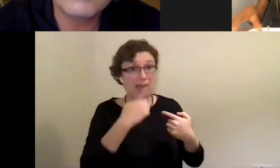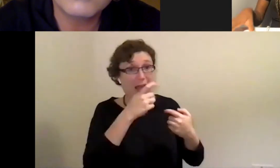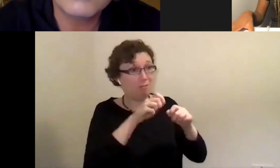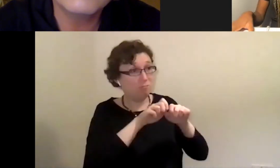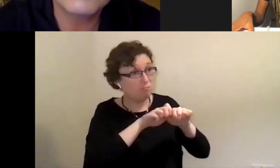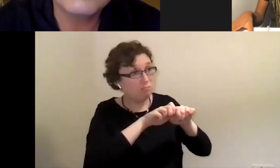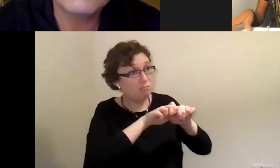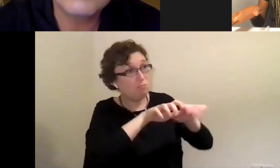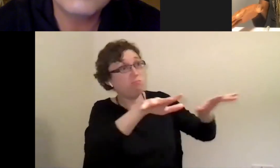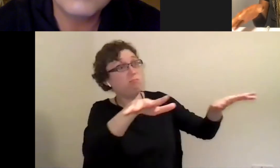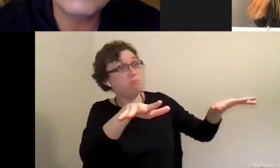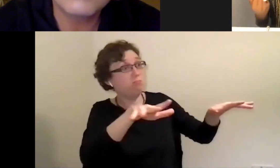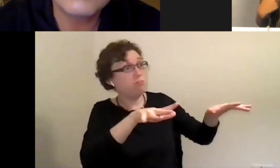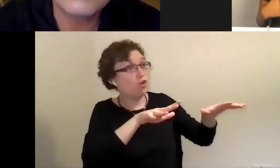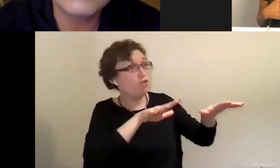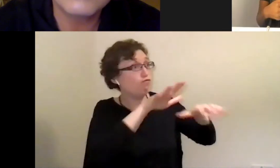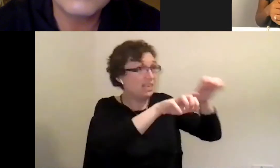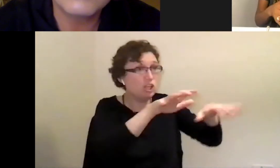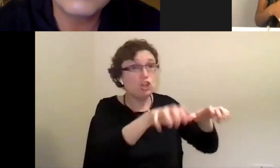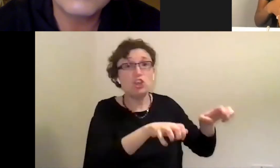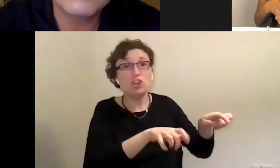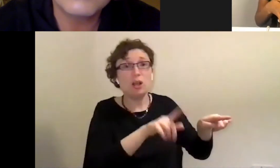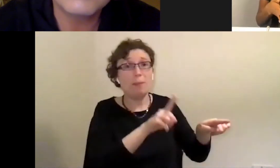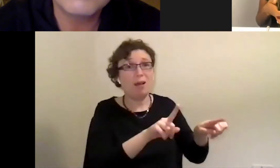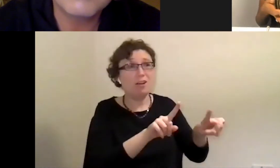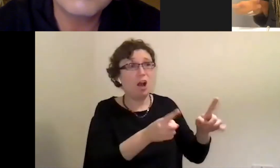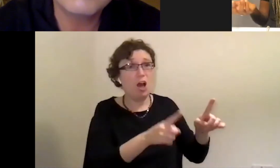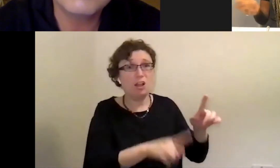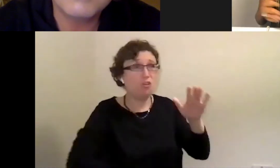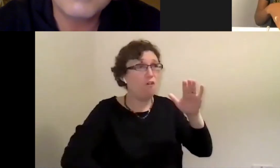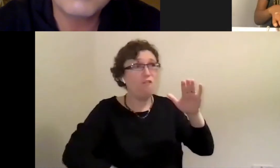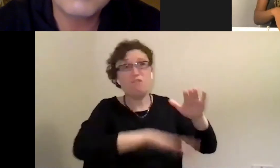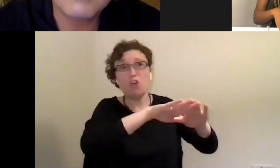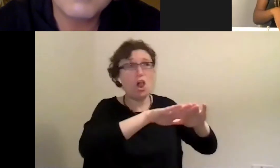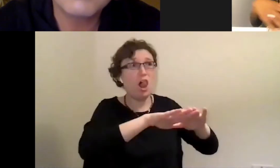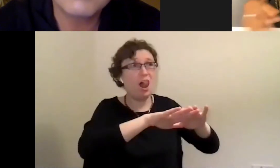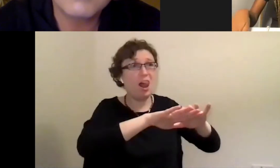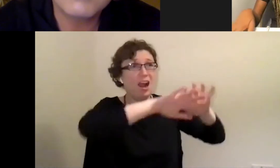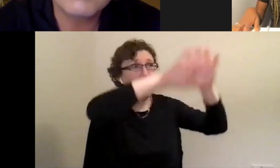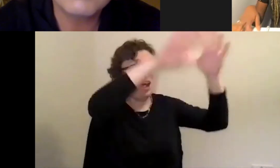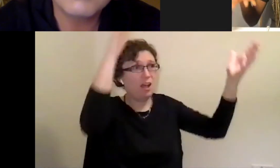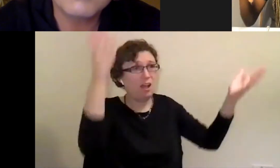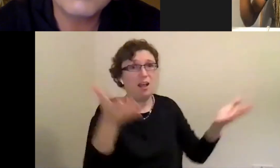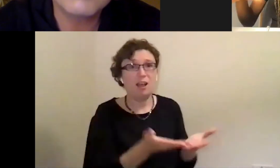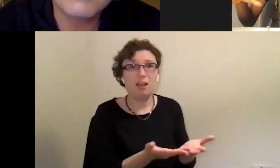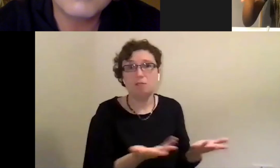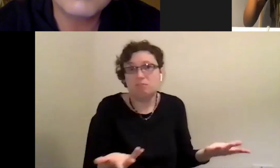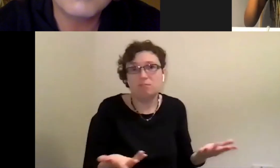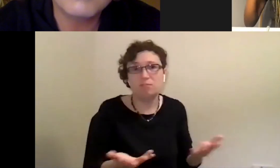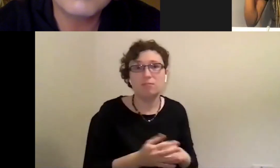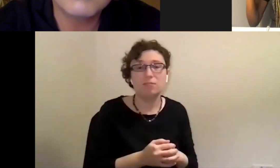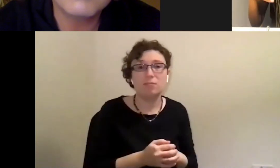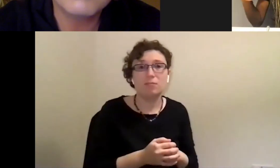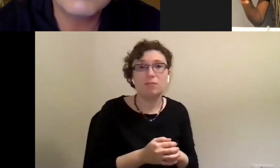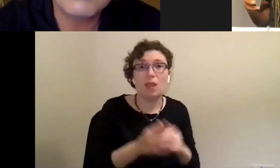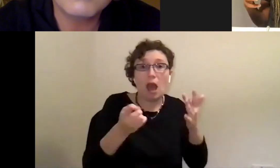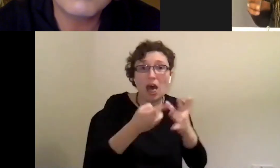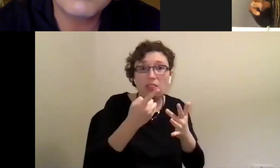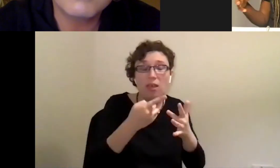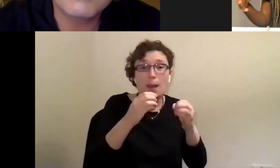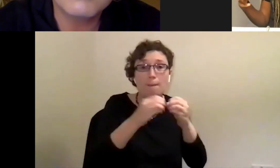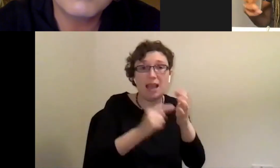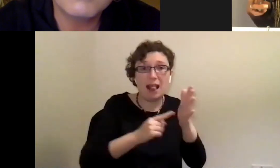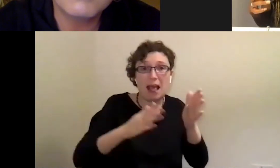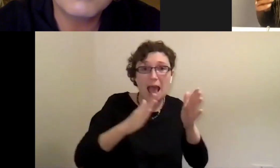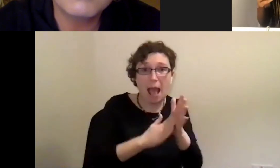community leaders so that it's not just me. Like I'm in contact with BLM, like London, BLM, Bristol, all these organisers. So